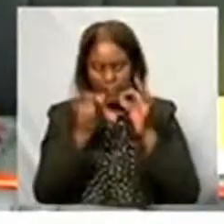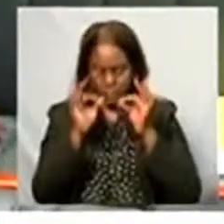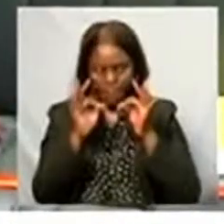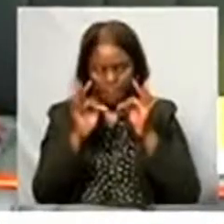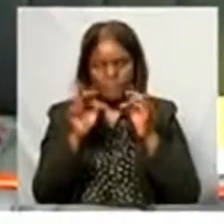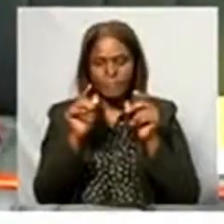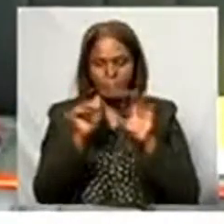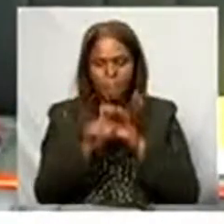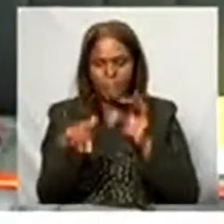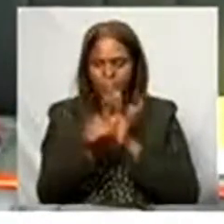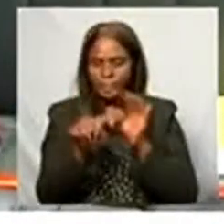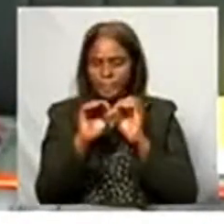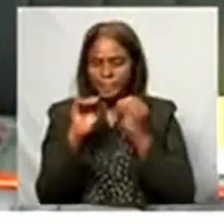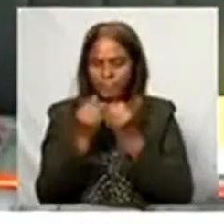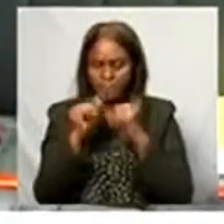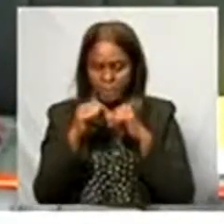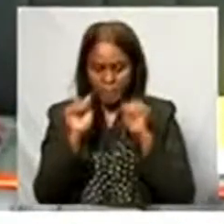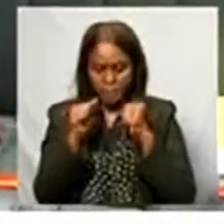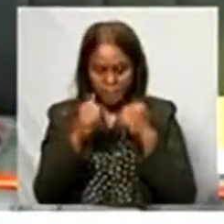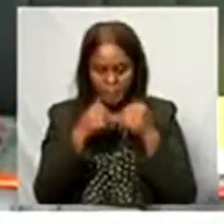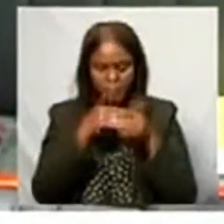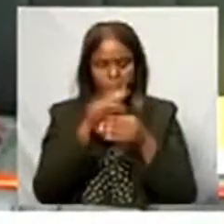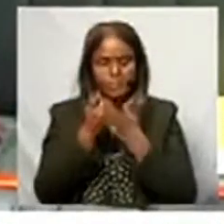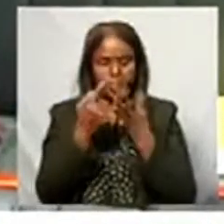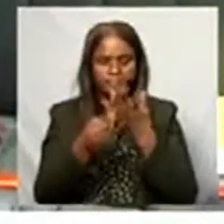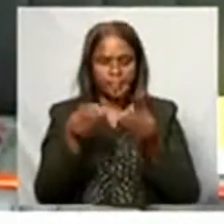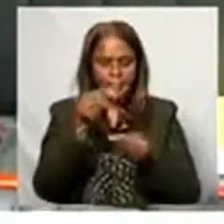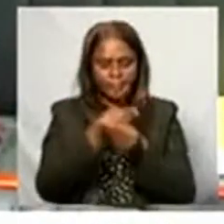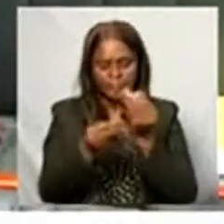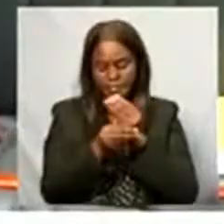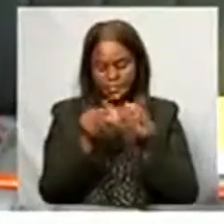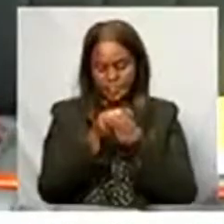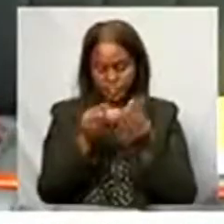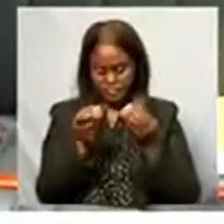these parastatal bodies so that we could have enhanced revenue to contribute to